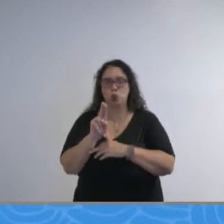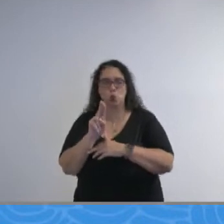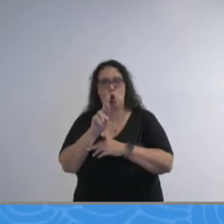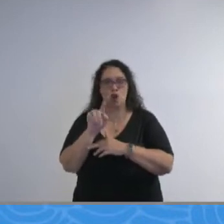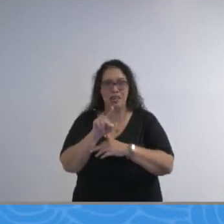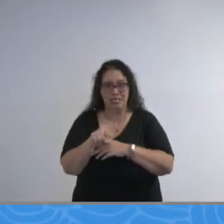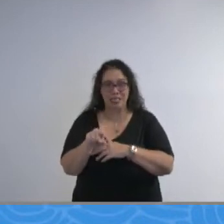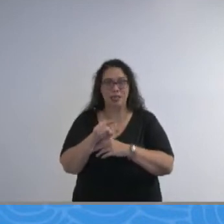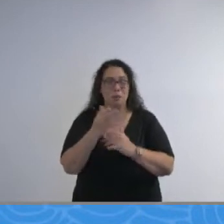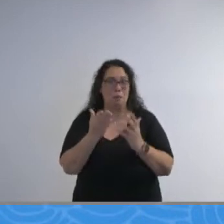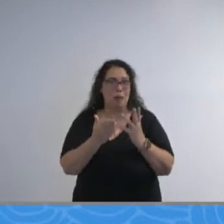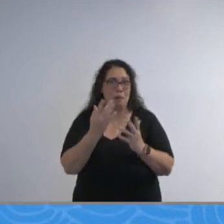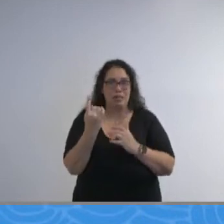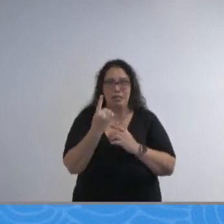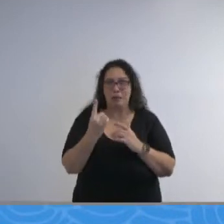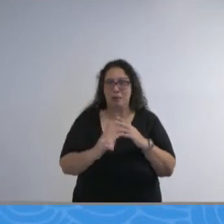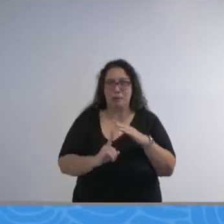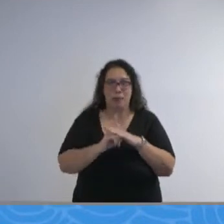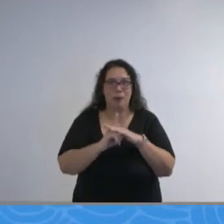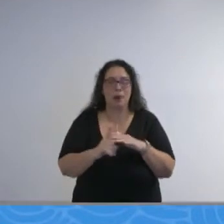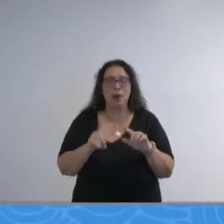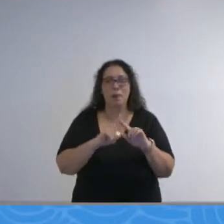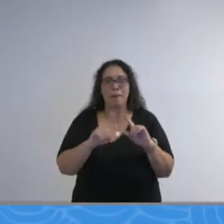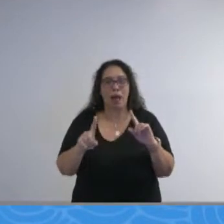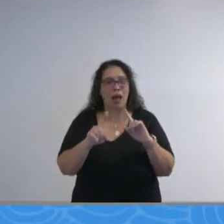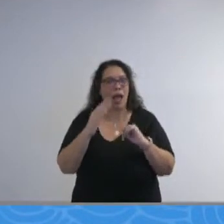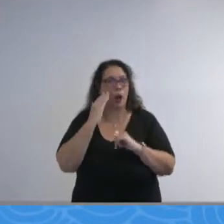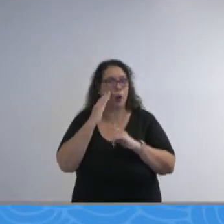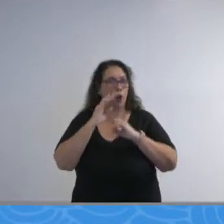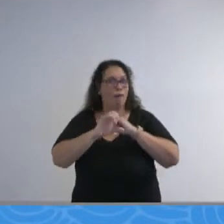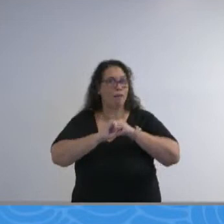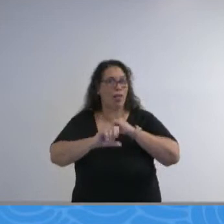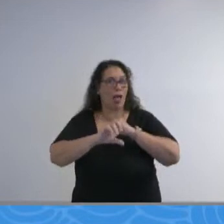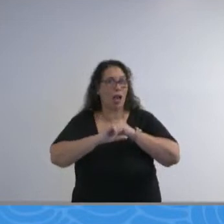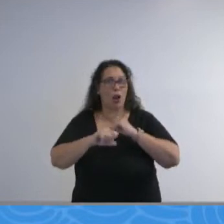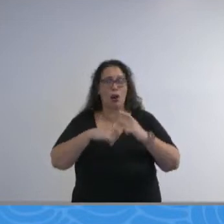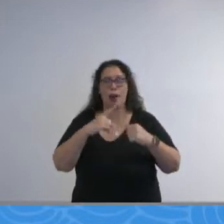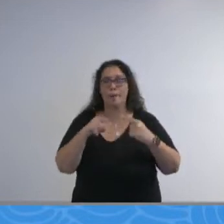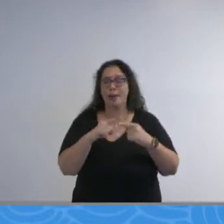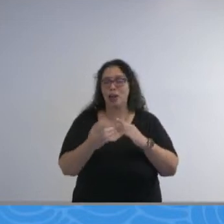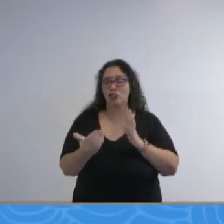up, but I know that there is a flyer on redistricting,